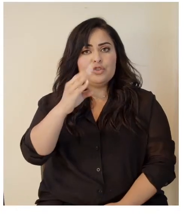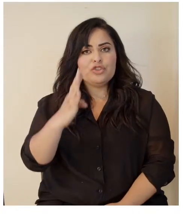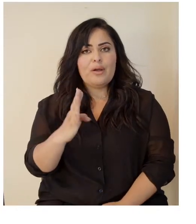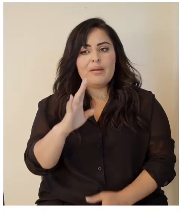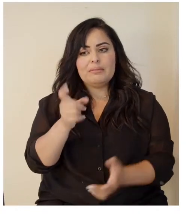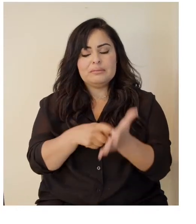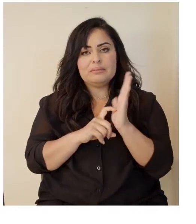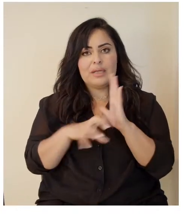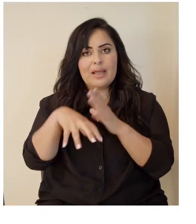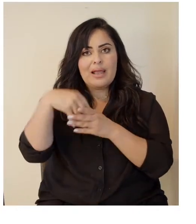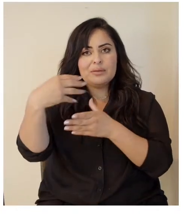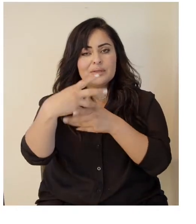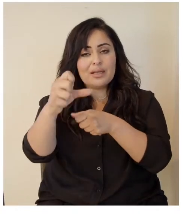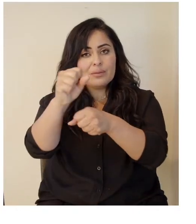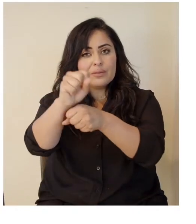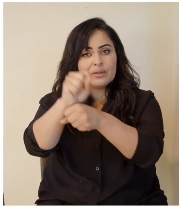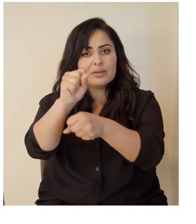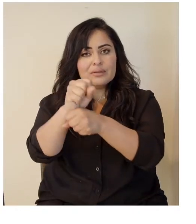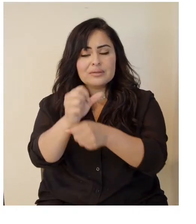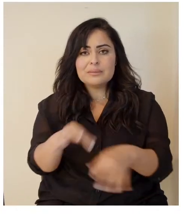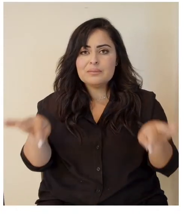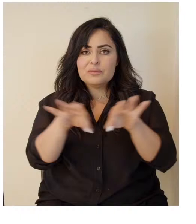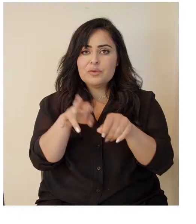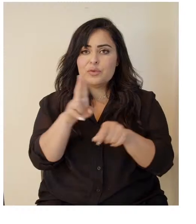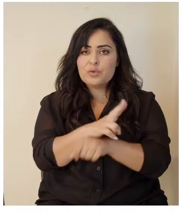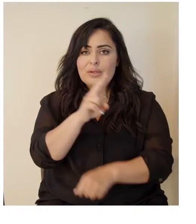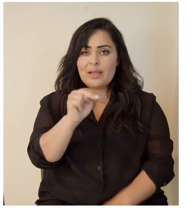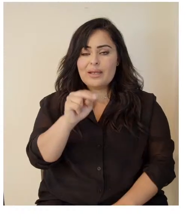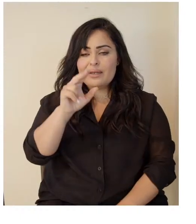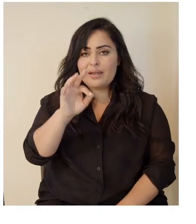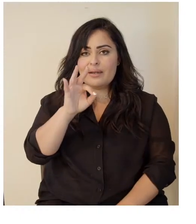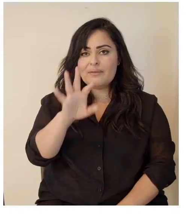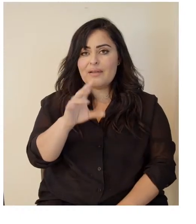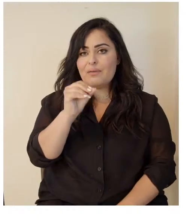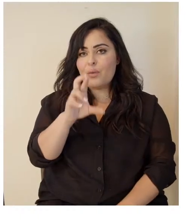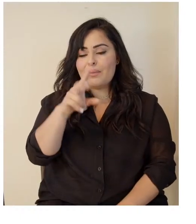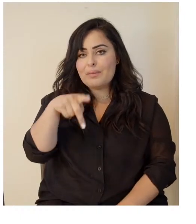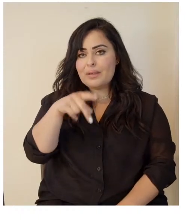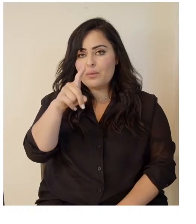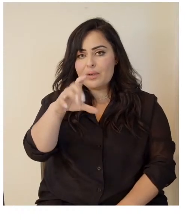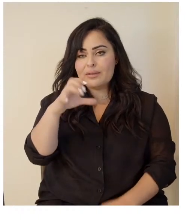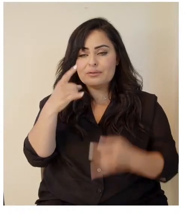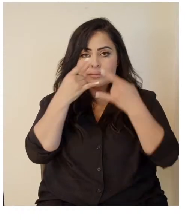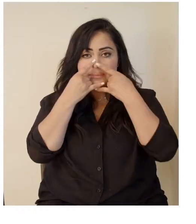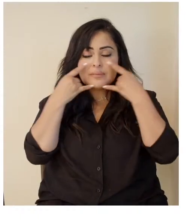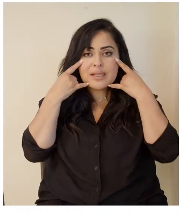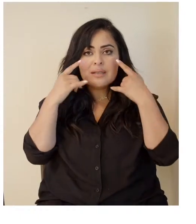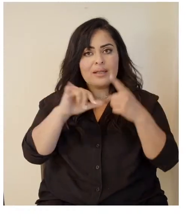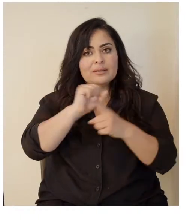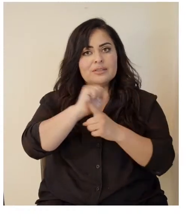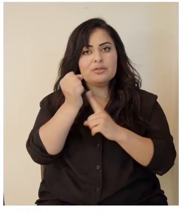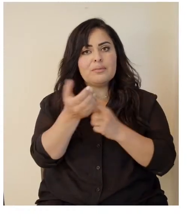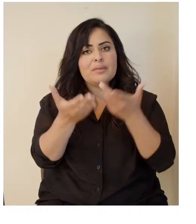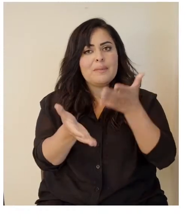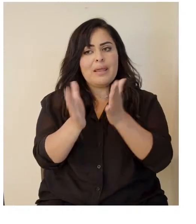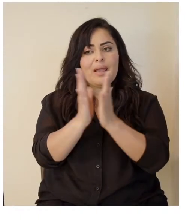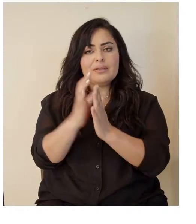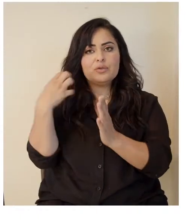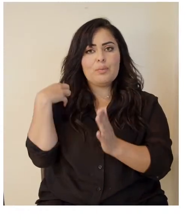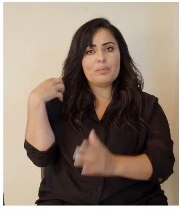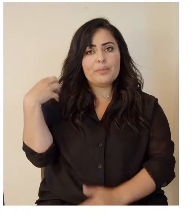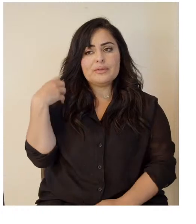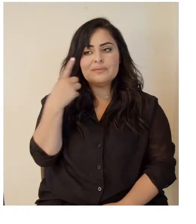outside, it's important that you wear an N95 or P100 mask. In these situations, you may ask your employer for